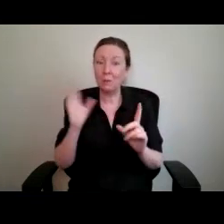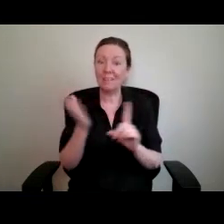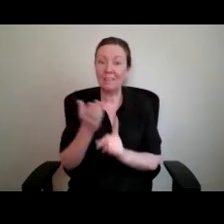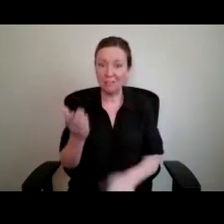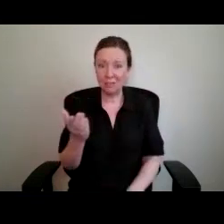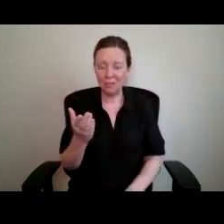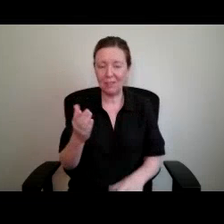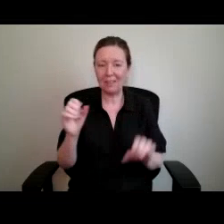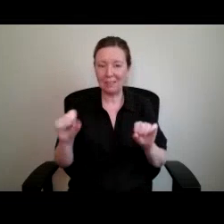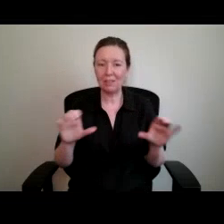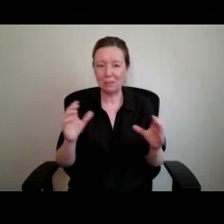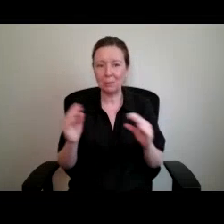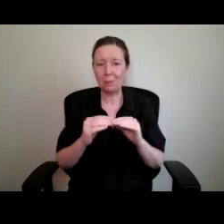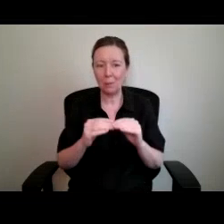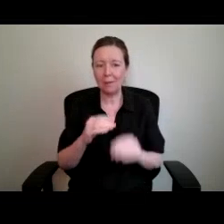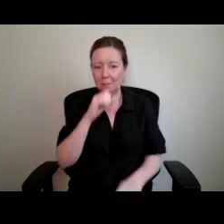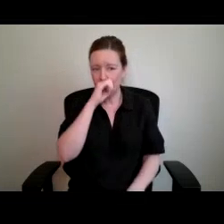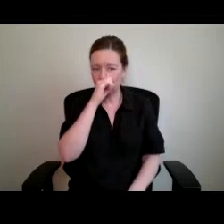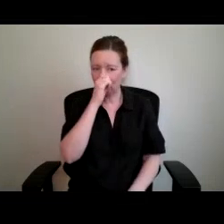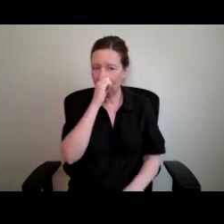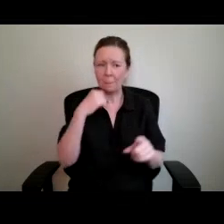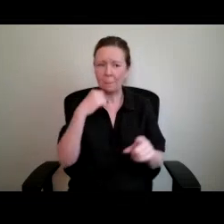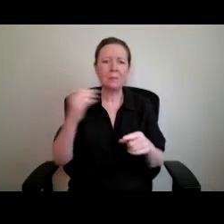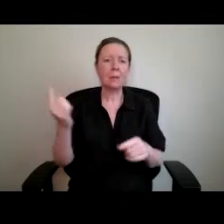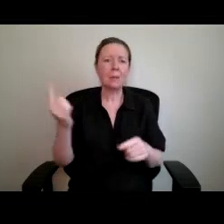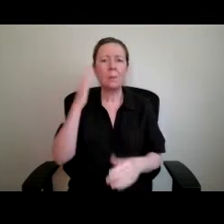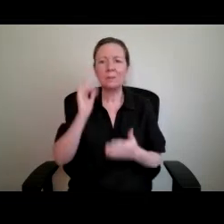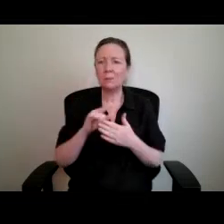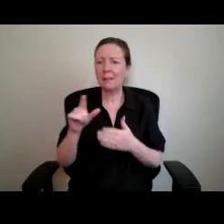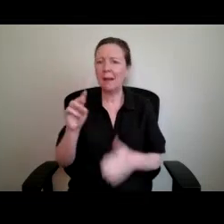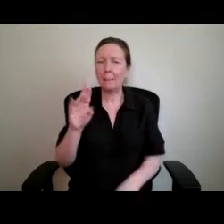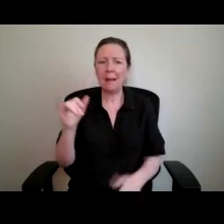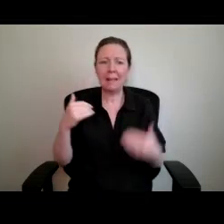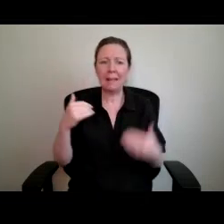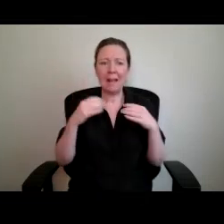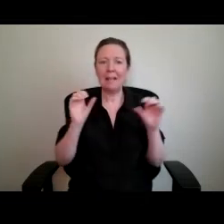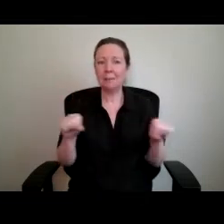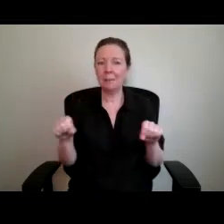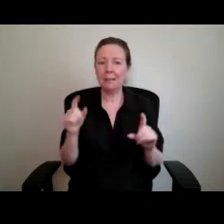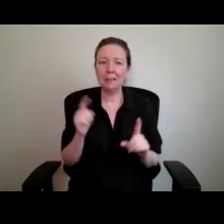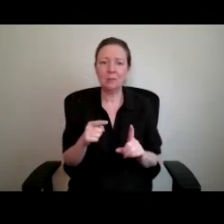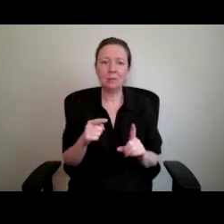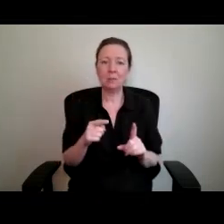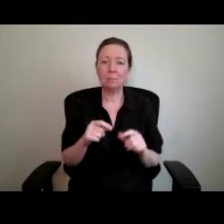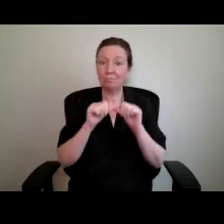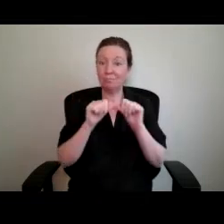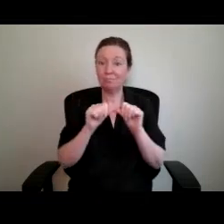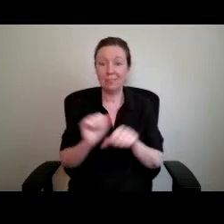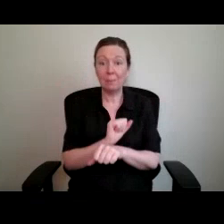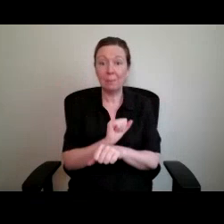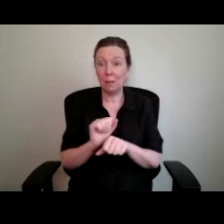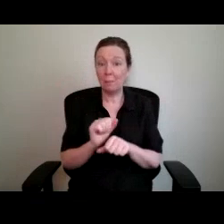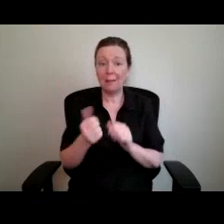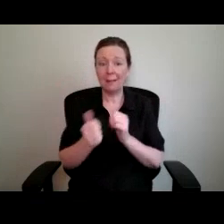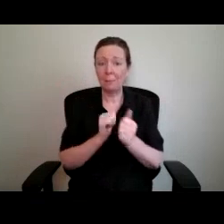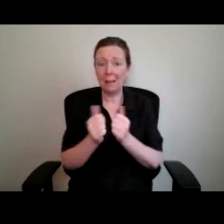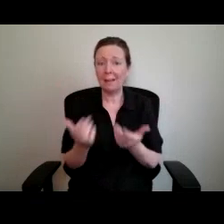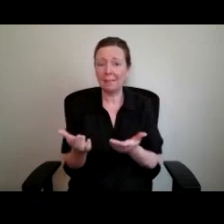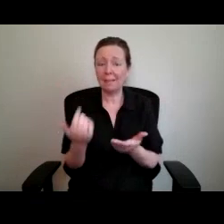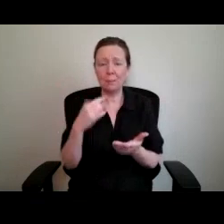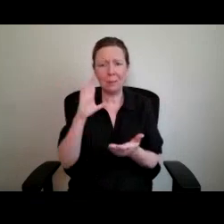that she could do more. We'd always known that Maggie has the ability to maintain employment competitively,